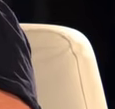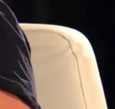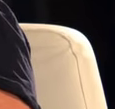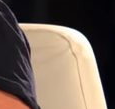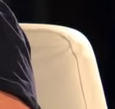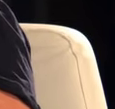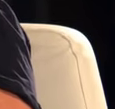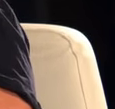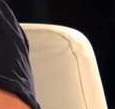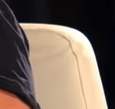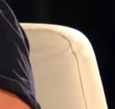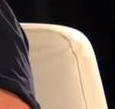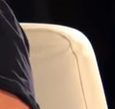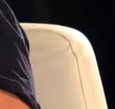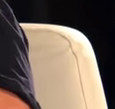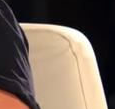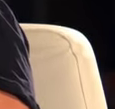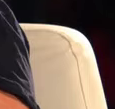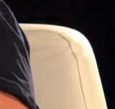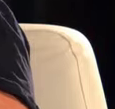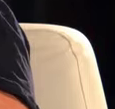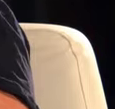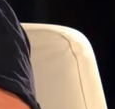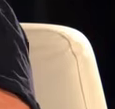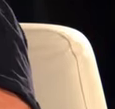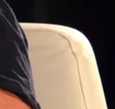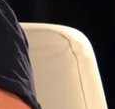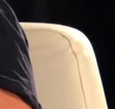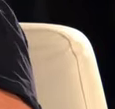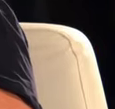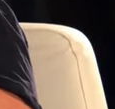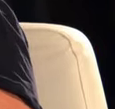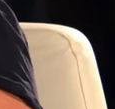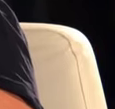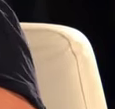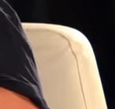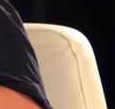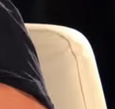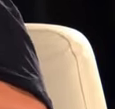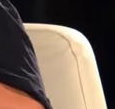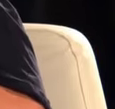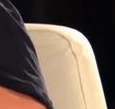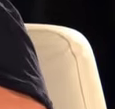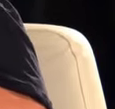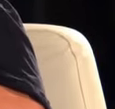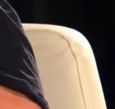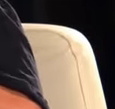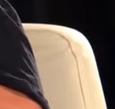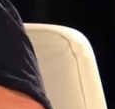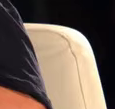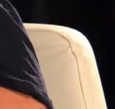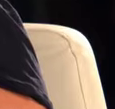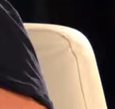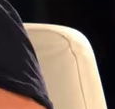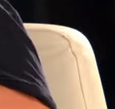and heteropatriarchal, racist, white supremacist reality, that we are building something different. That's something